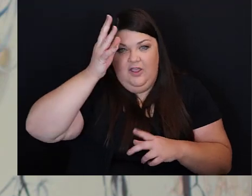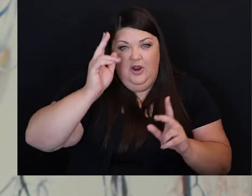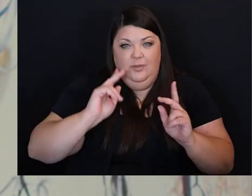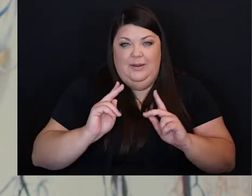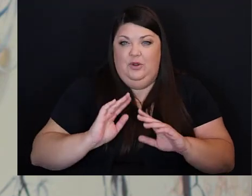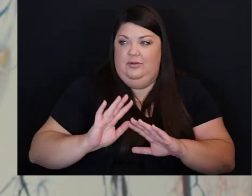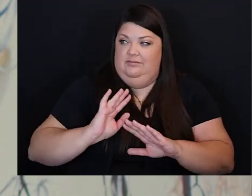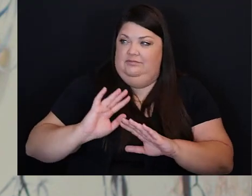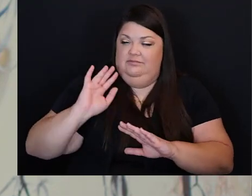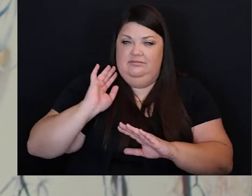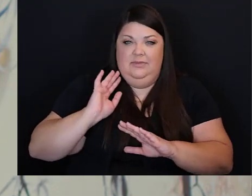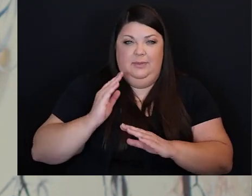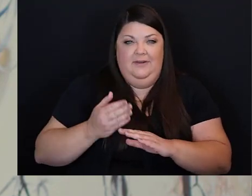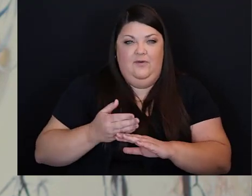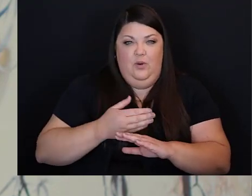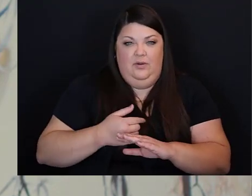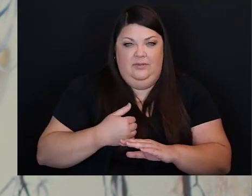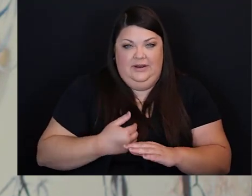and people before me